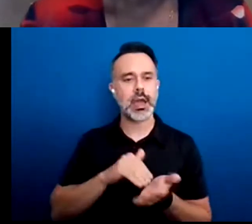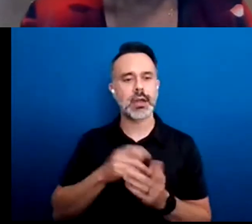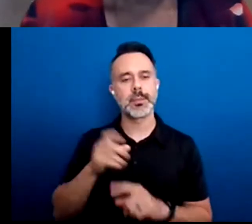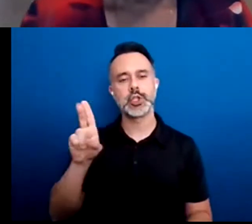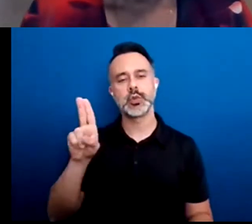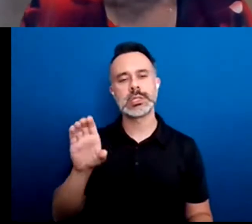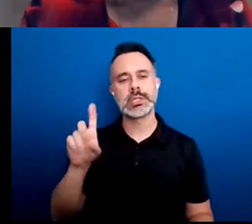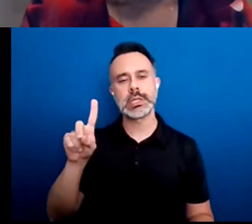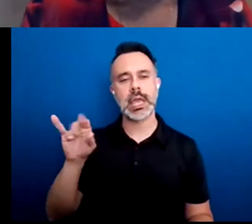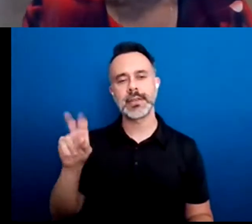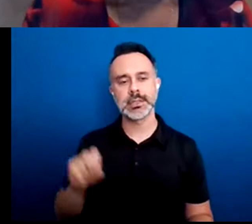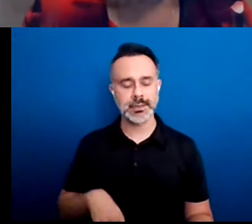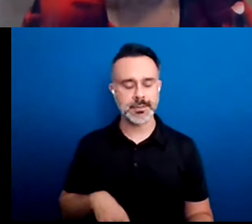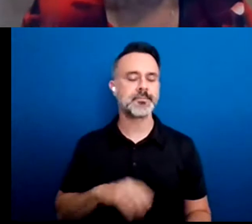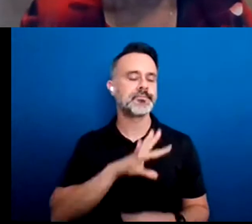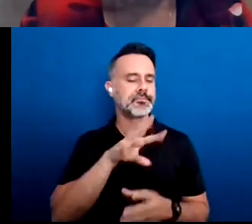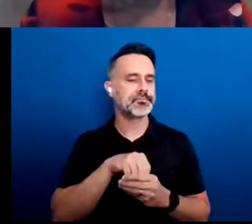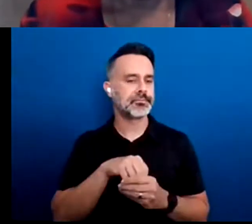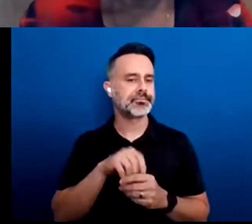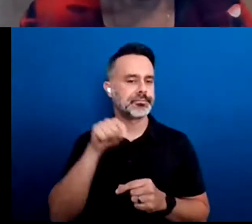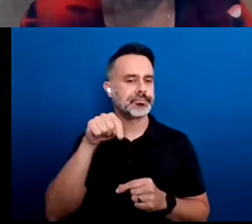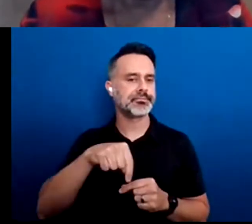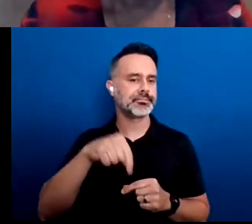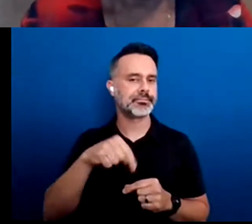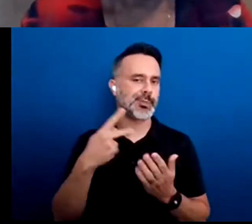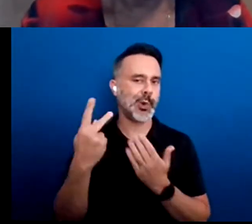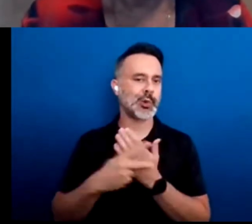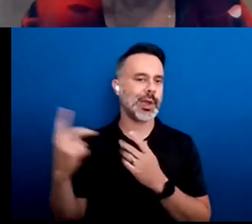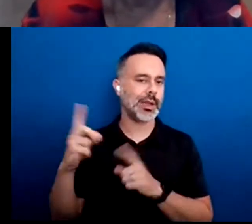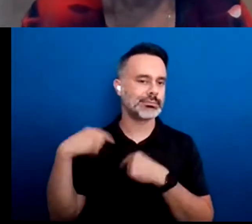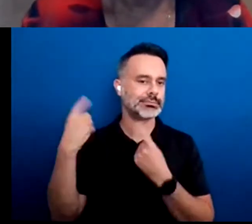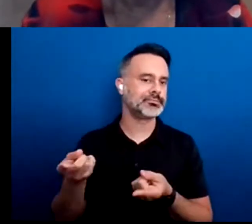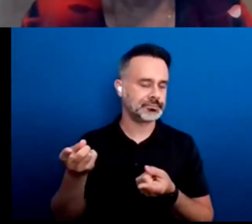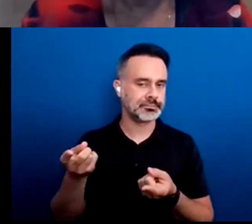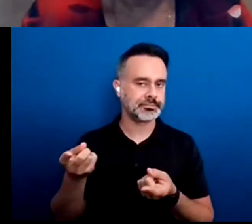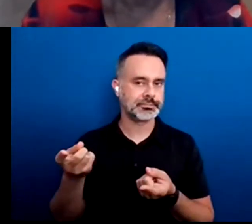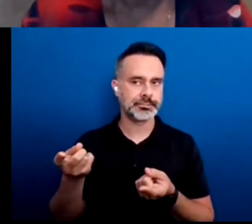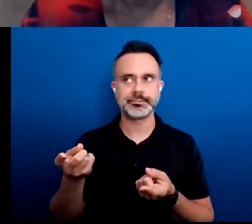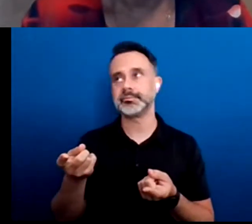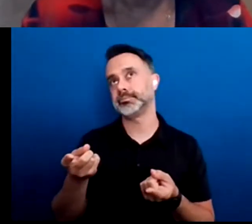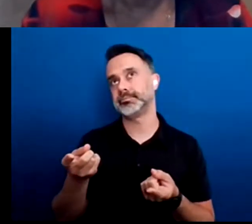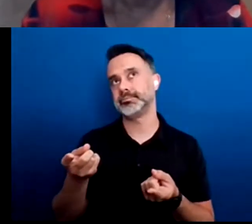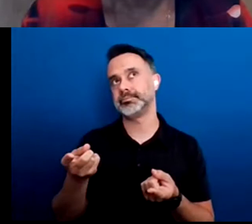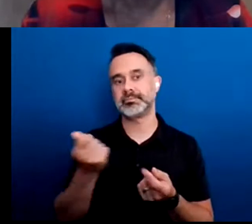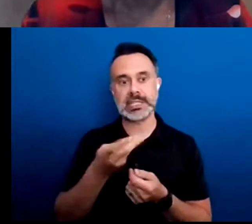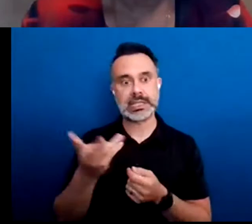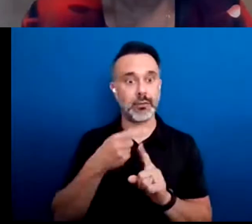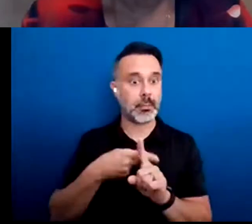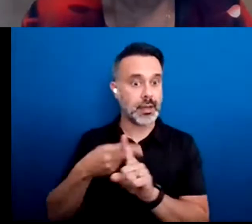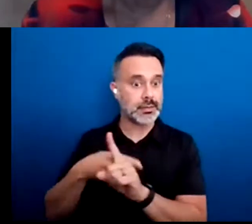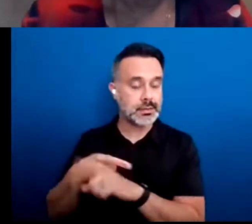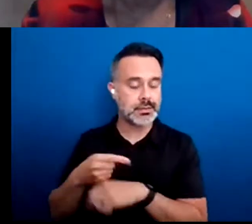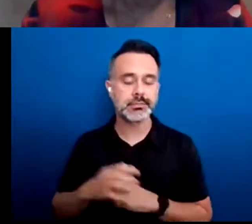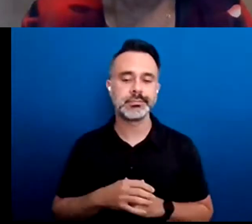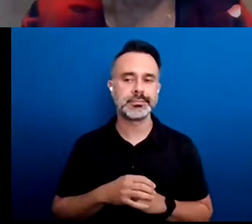been participating with this program for the last several months. I can't